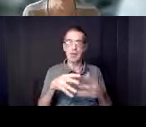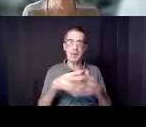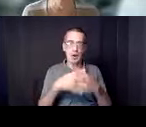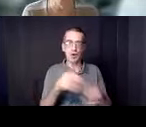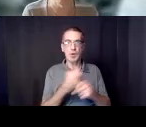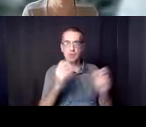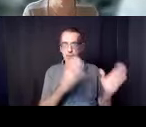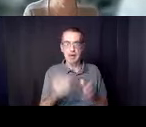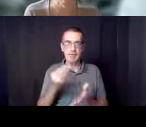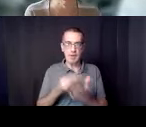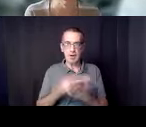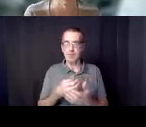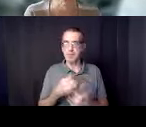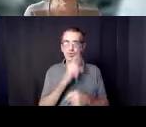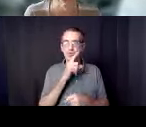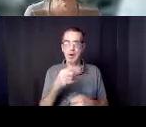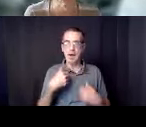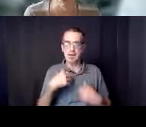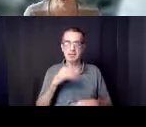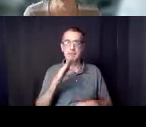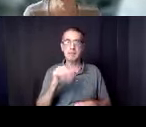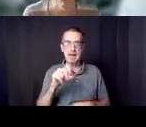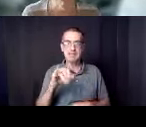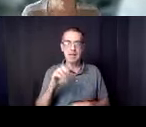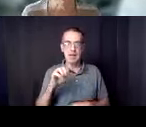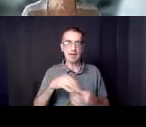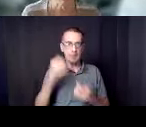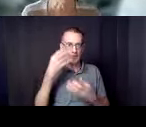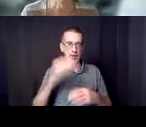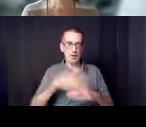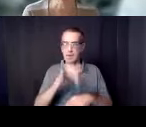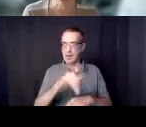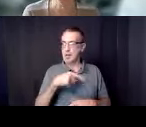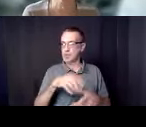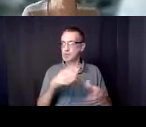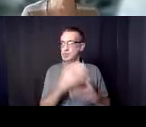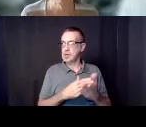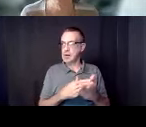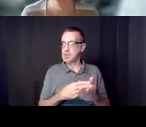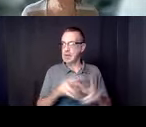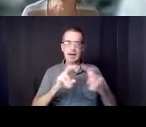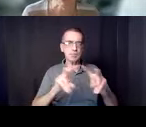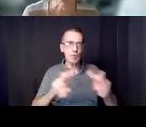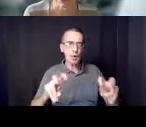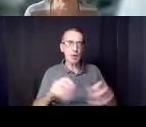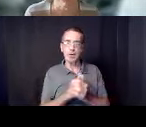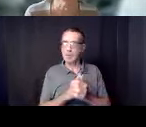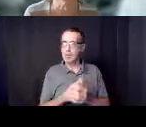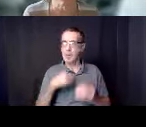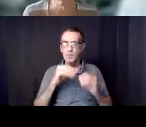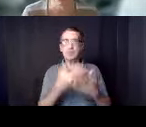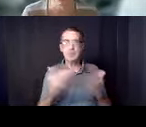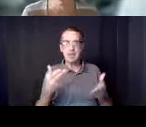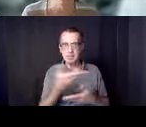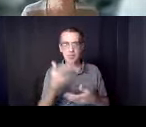Rescue Plan Fund, just to make sure everyone has a baseline of information. And then we're going to do some exploration of something. I'll put some things out for you